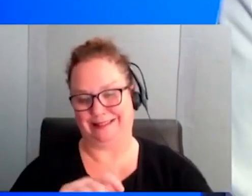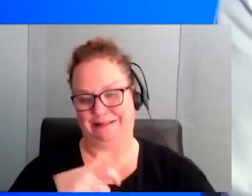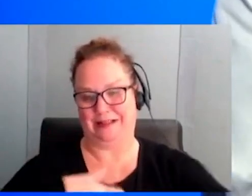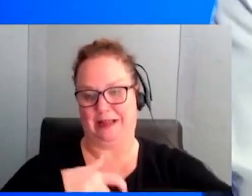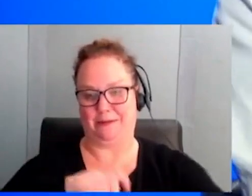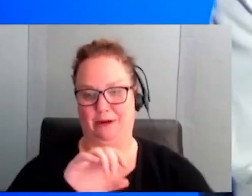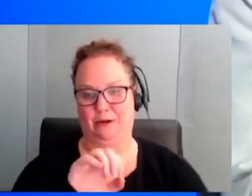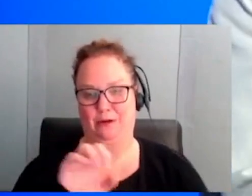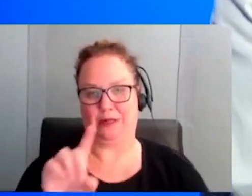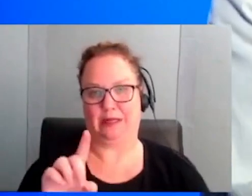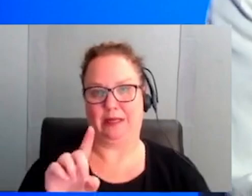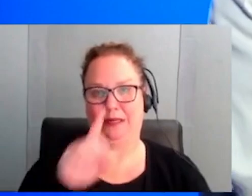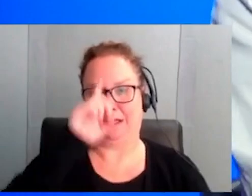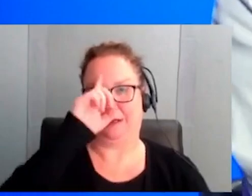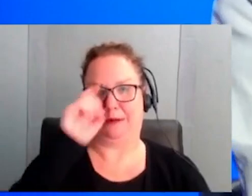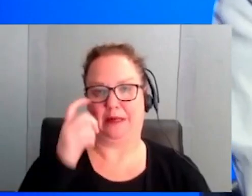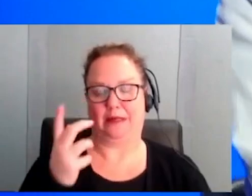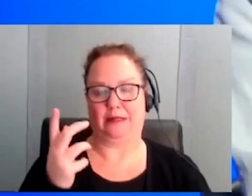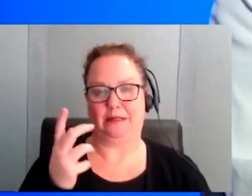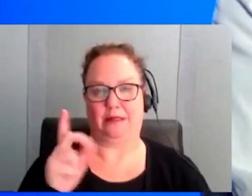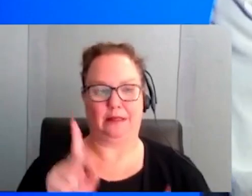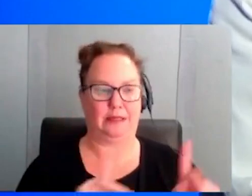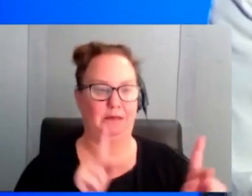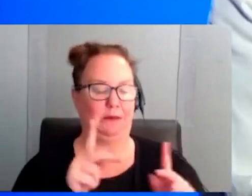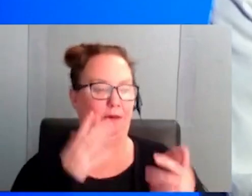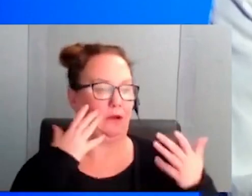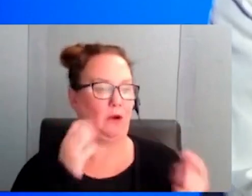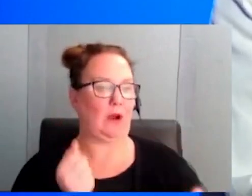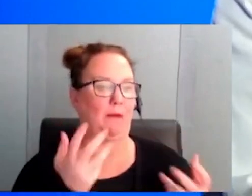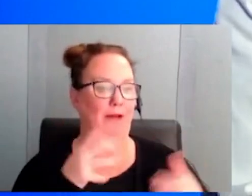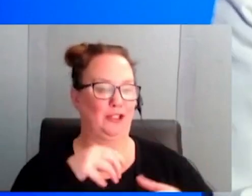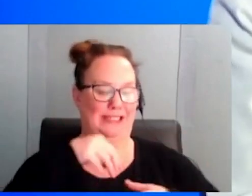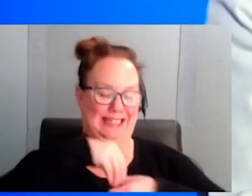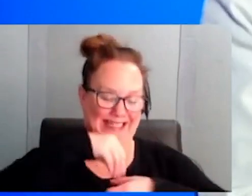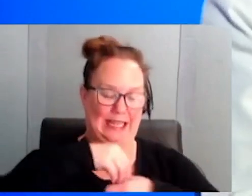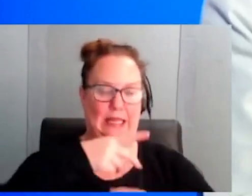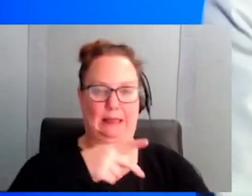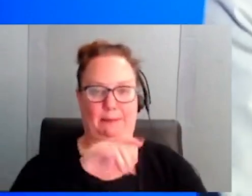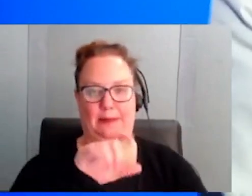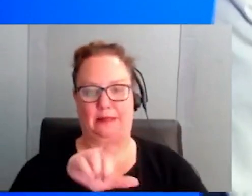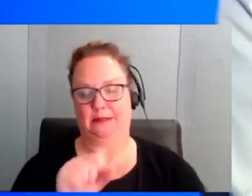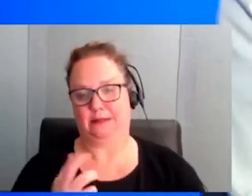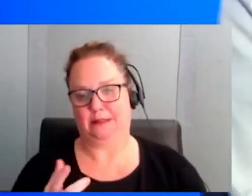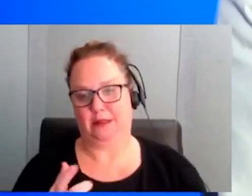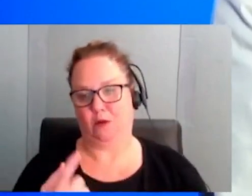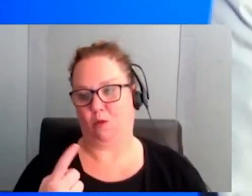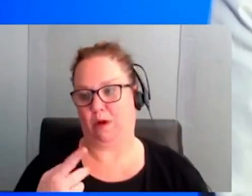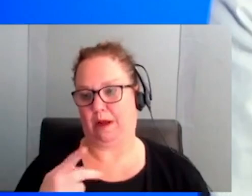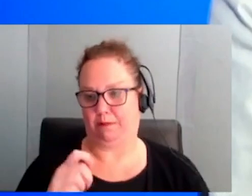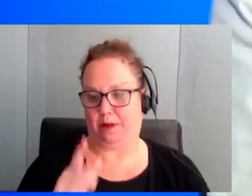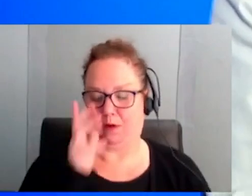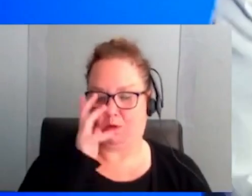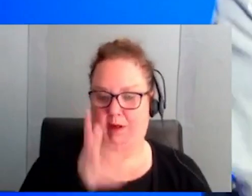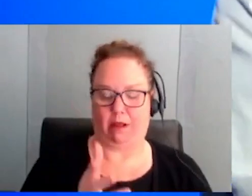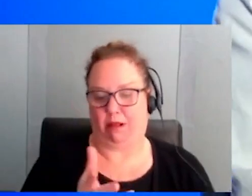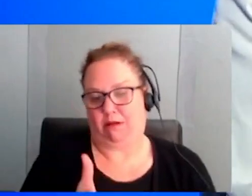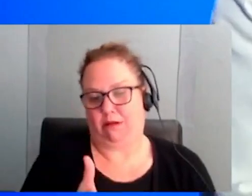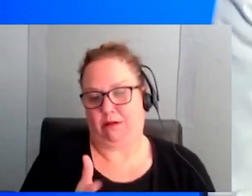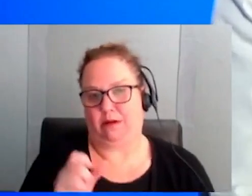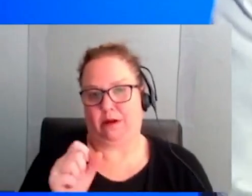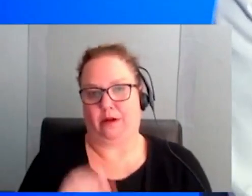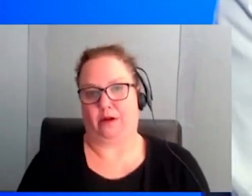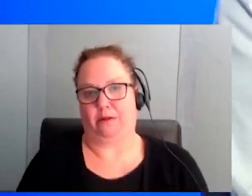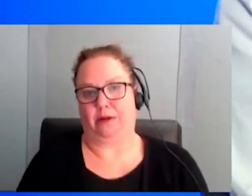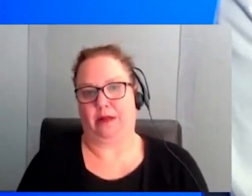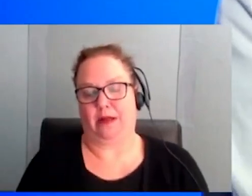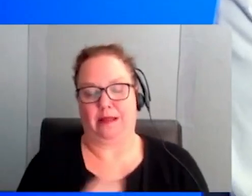because these people just don't know how much is in these pills, so they can't say, well, one pill is what will do it for me. It could be that one